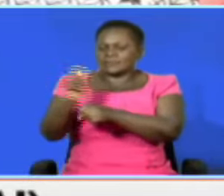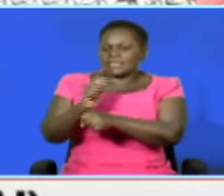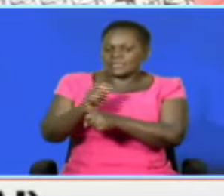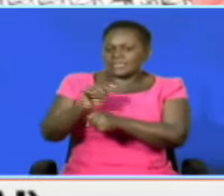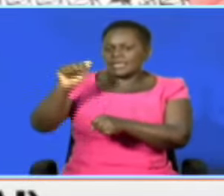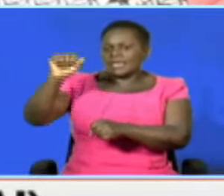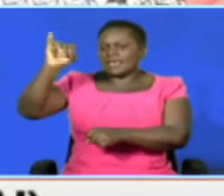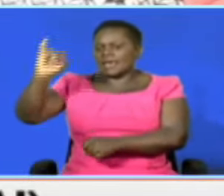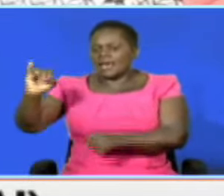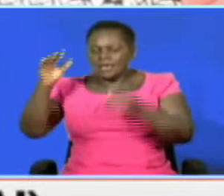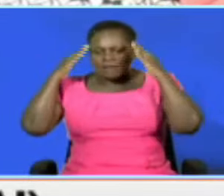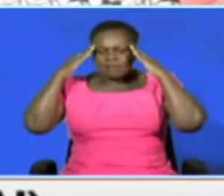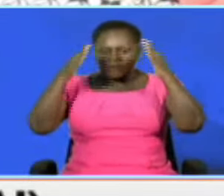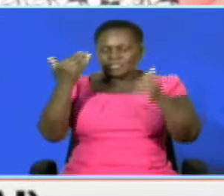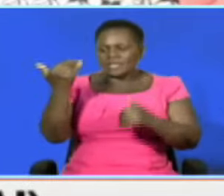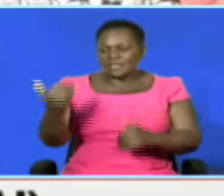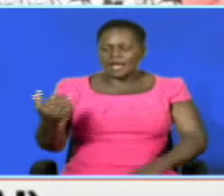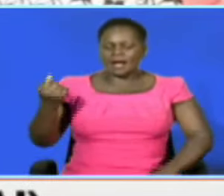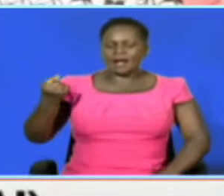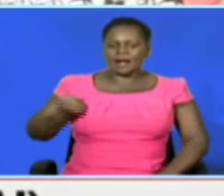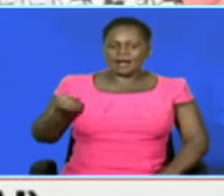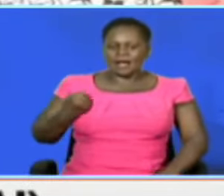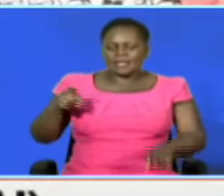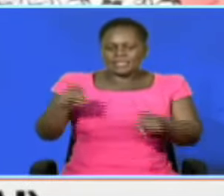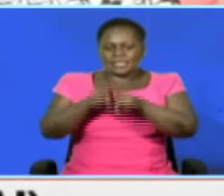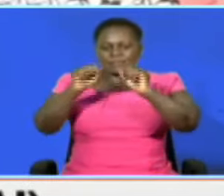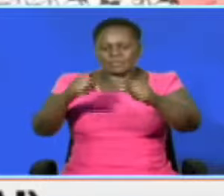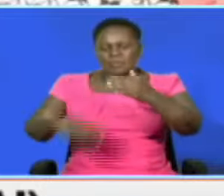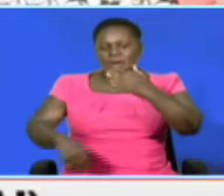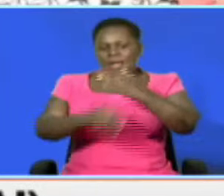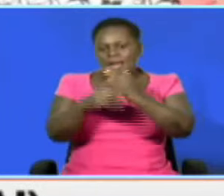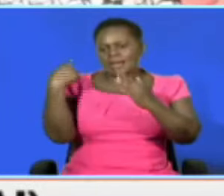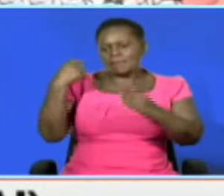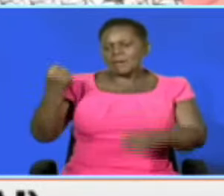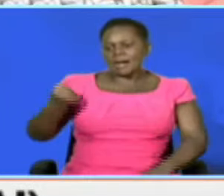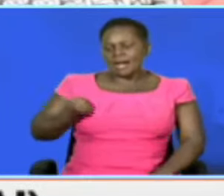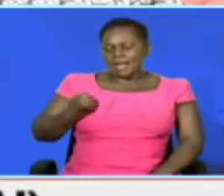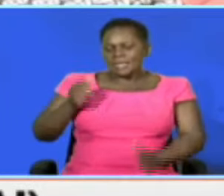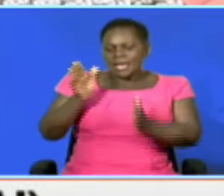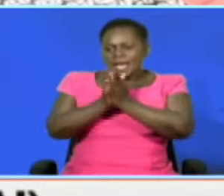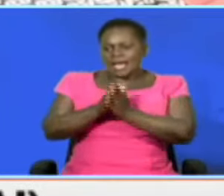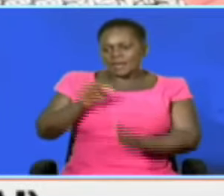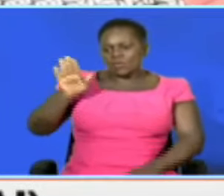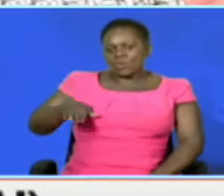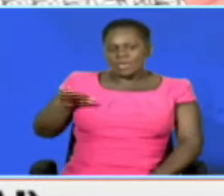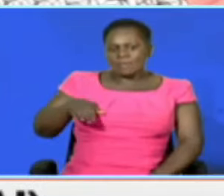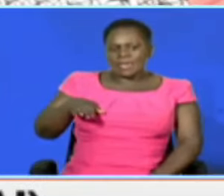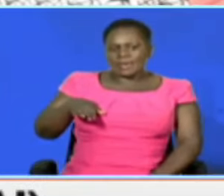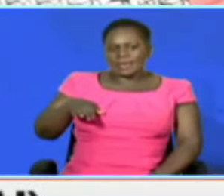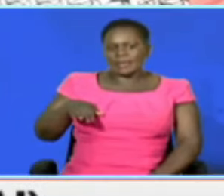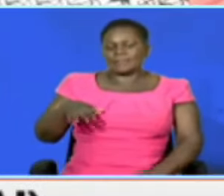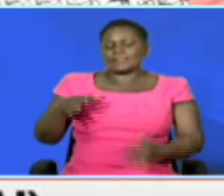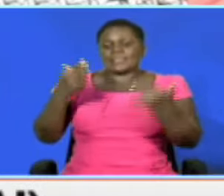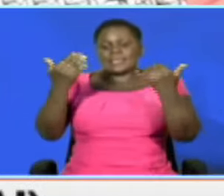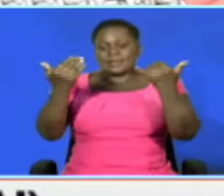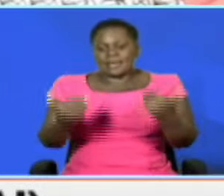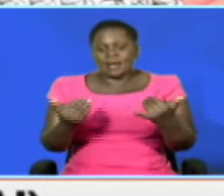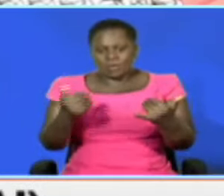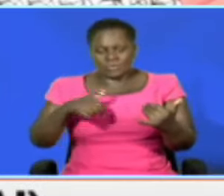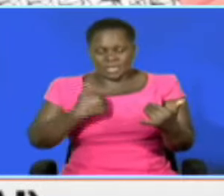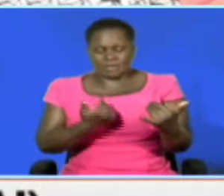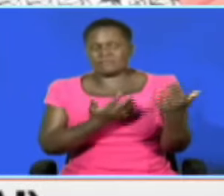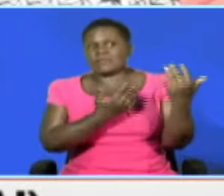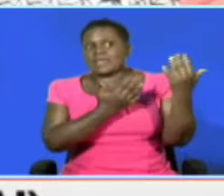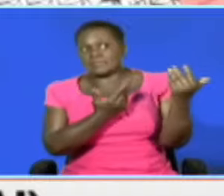Artificial intelligence, focusing on young girls and being able to increase the number of girls and women who are in this field. And so we are